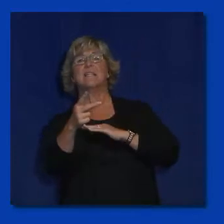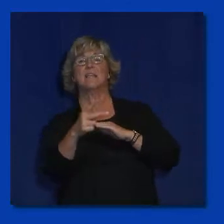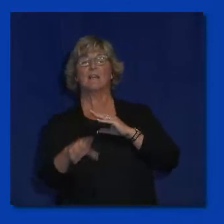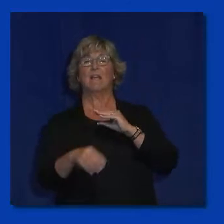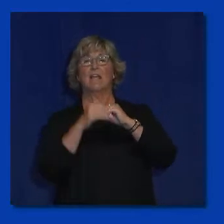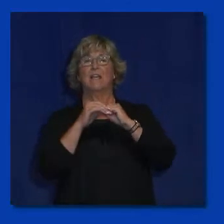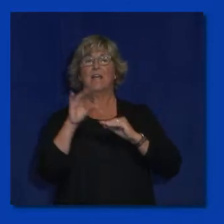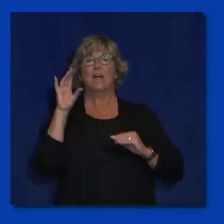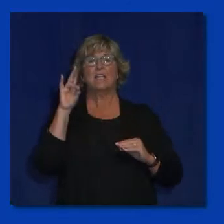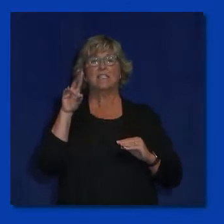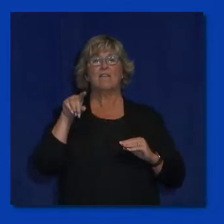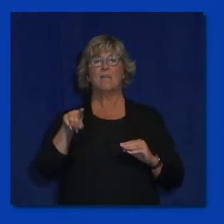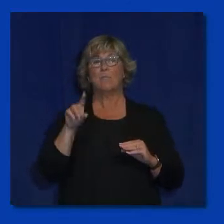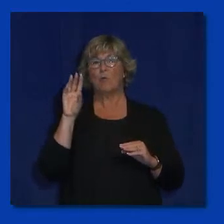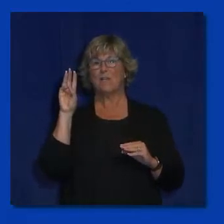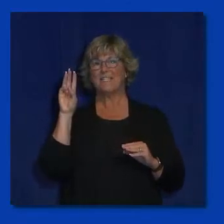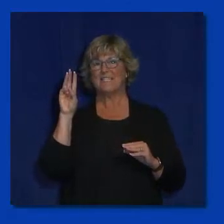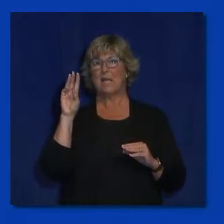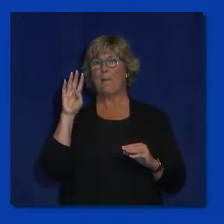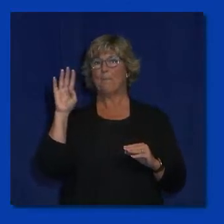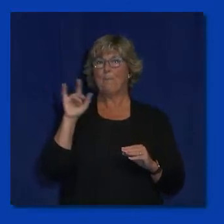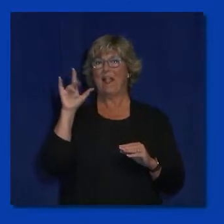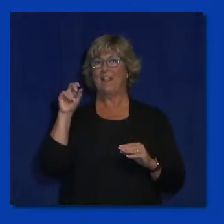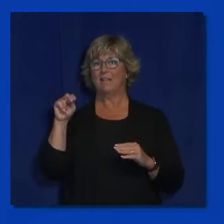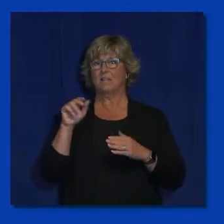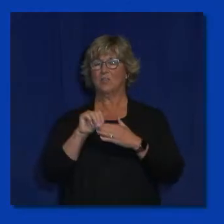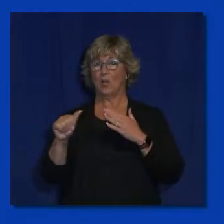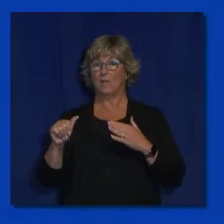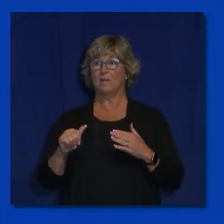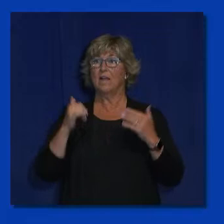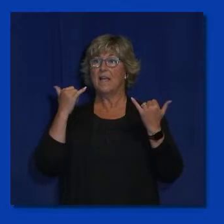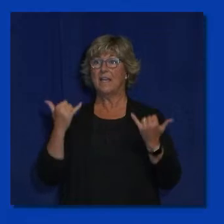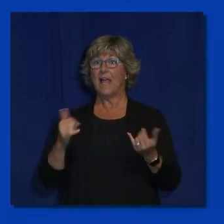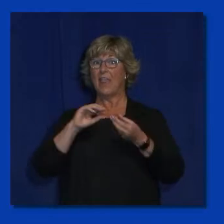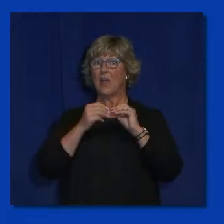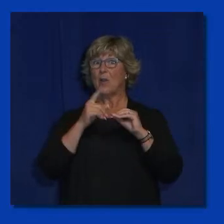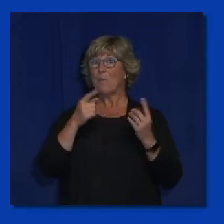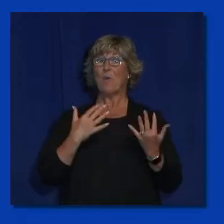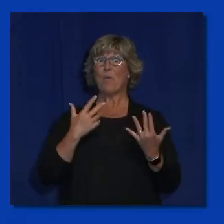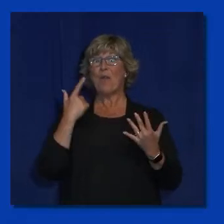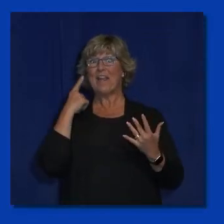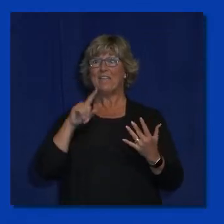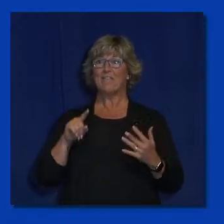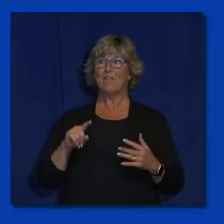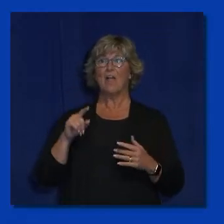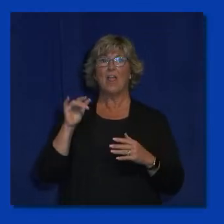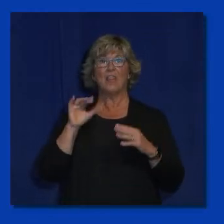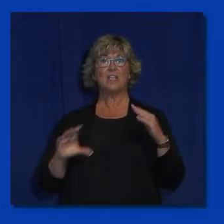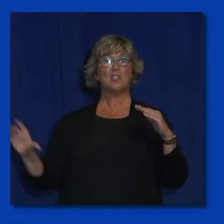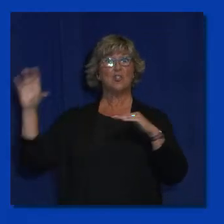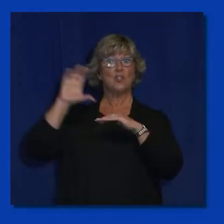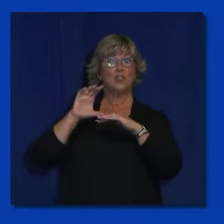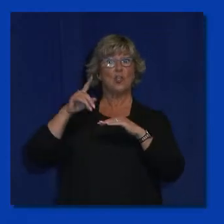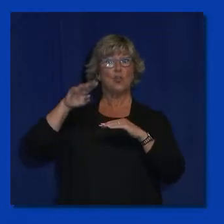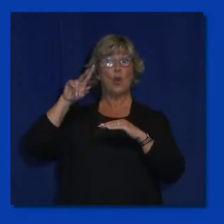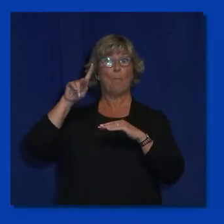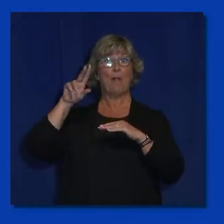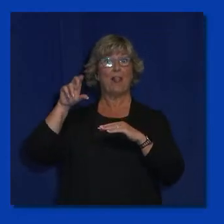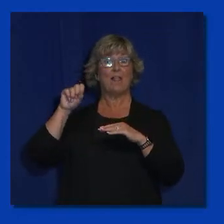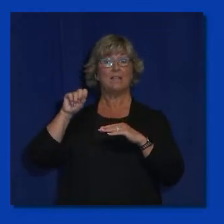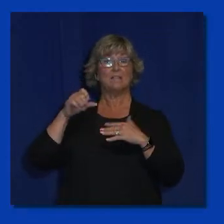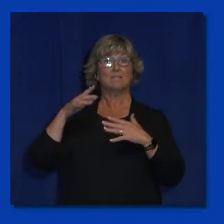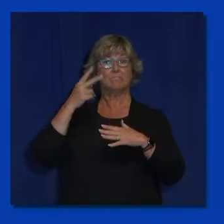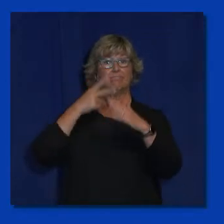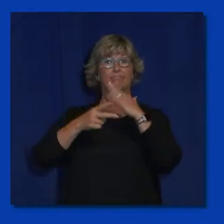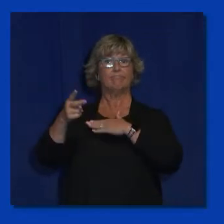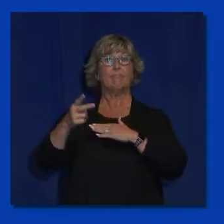additional $7.6 billion. Here's the number you've been waiting for, this surplus. Projected